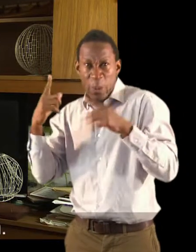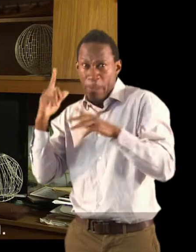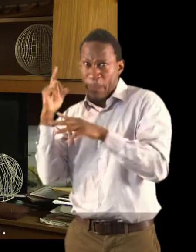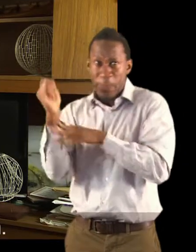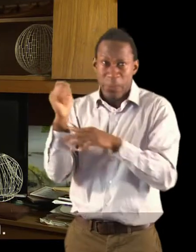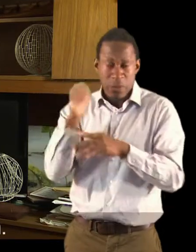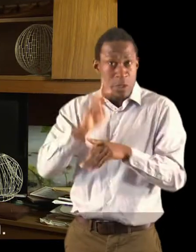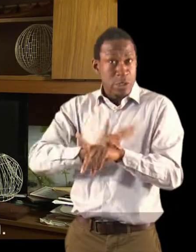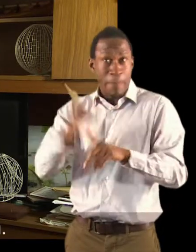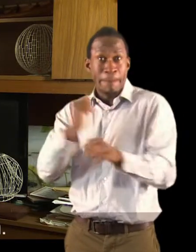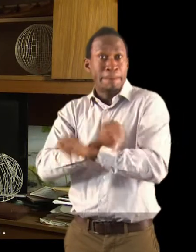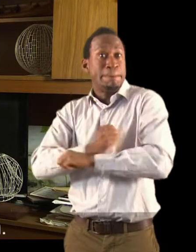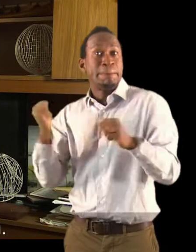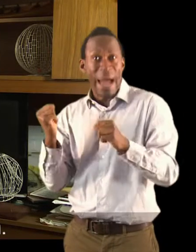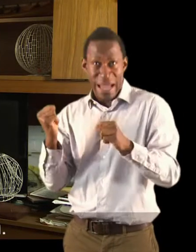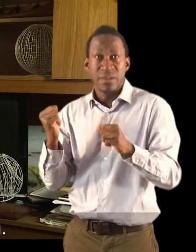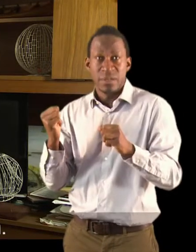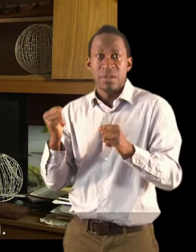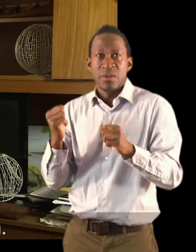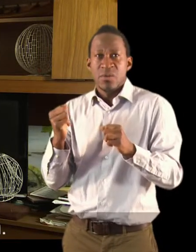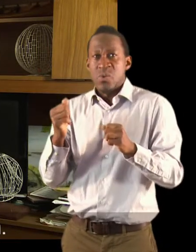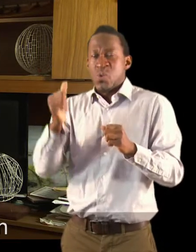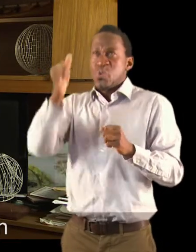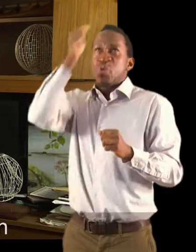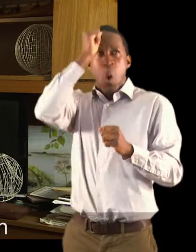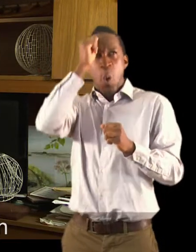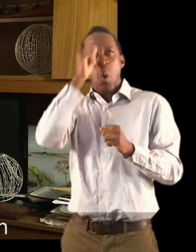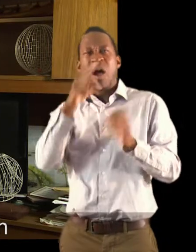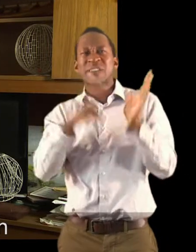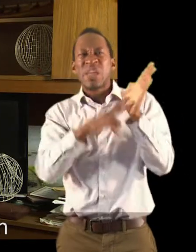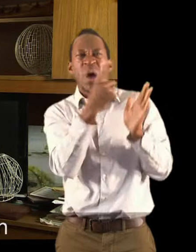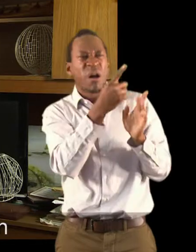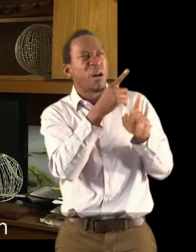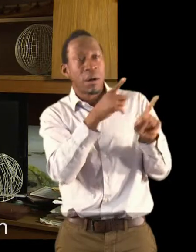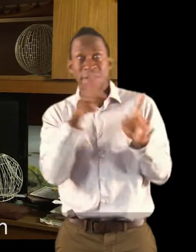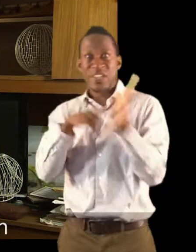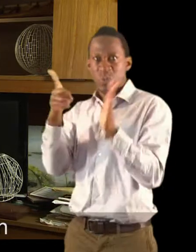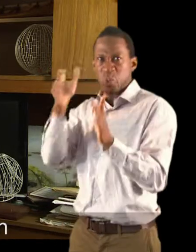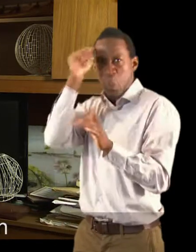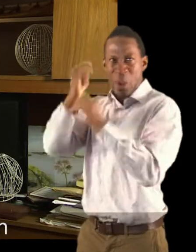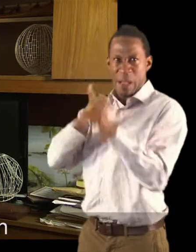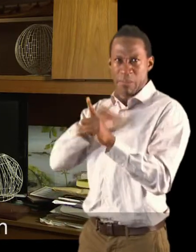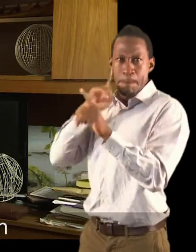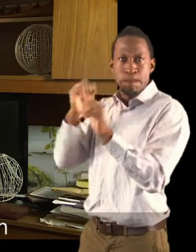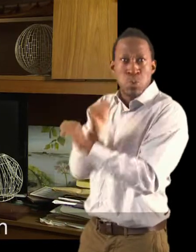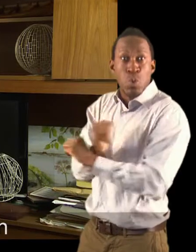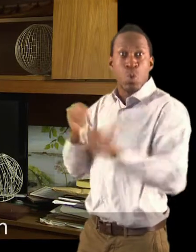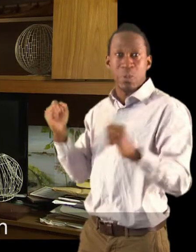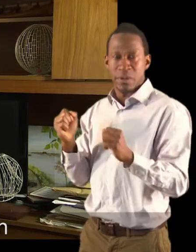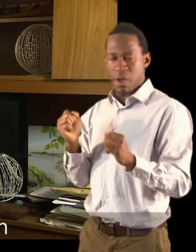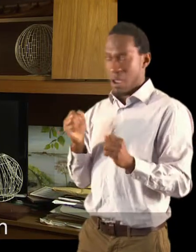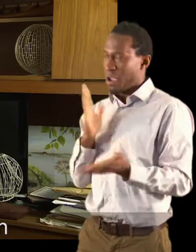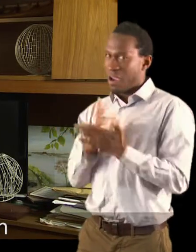Yeah. And the sonic boom. Yeah, it was quite an interesting period.